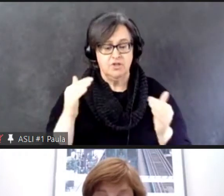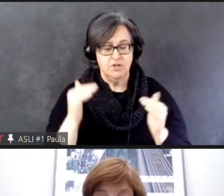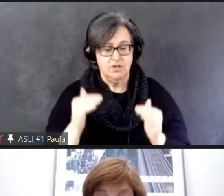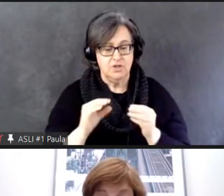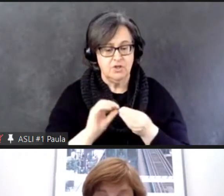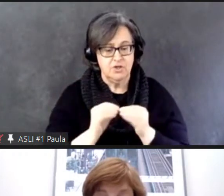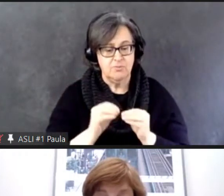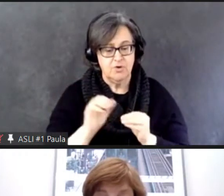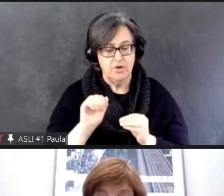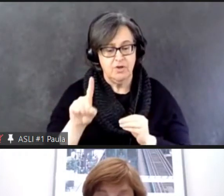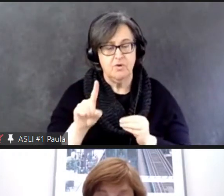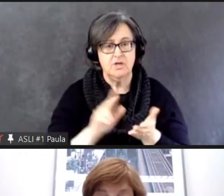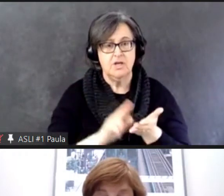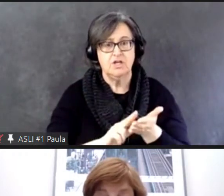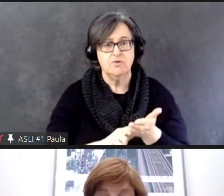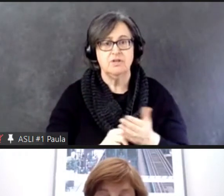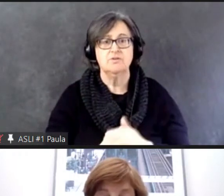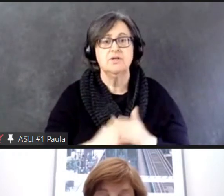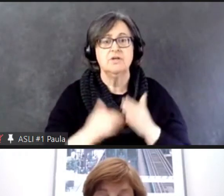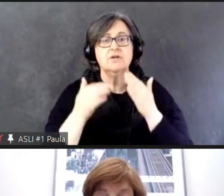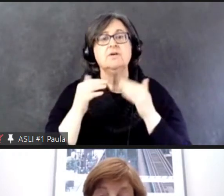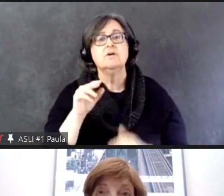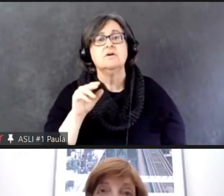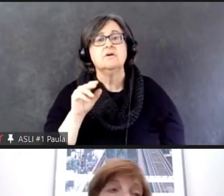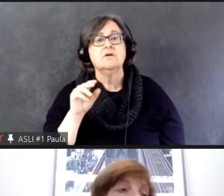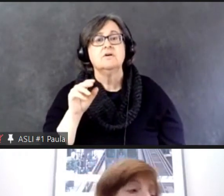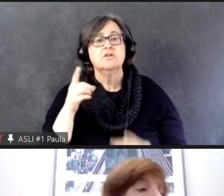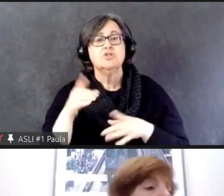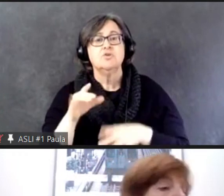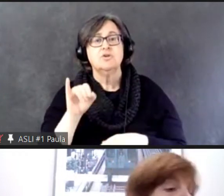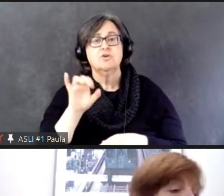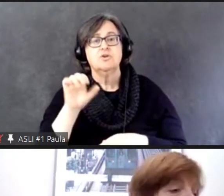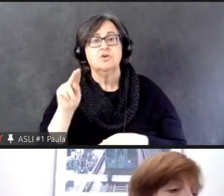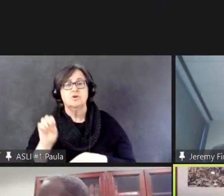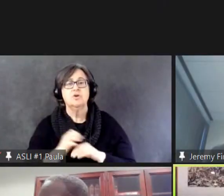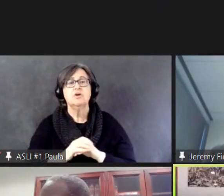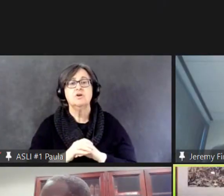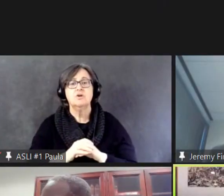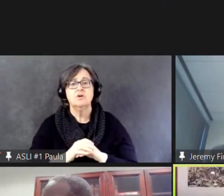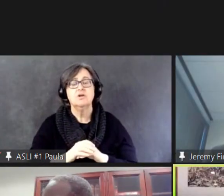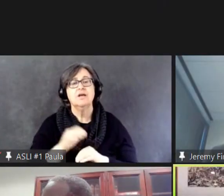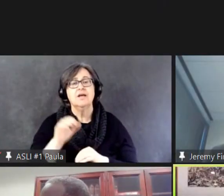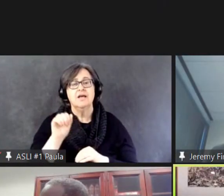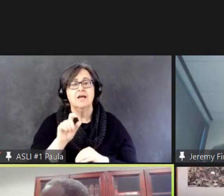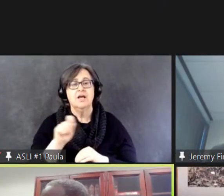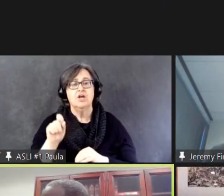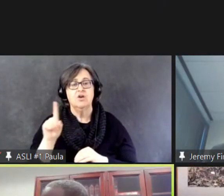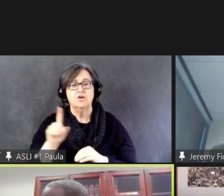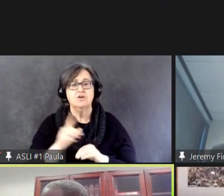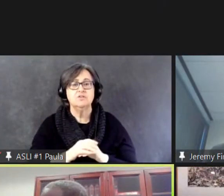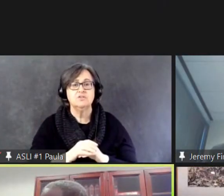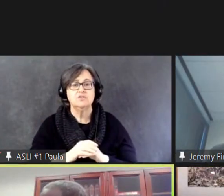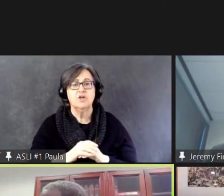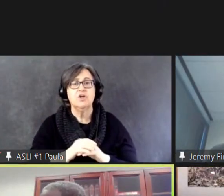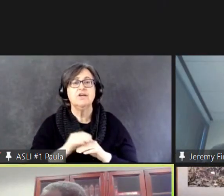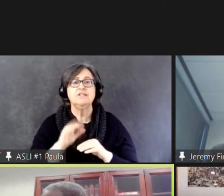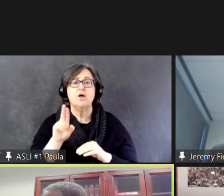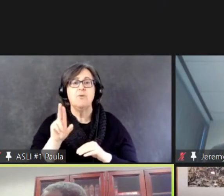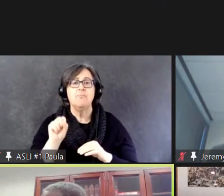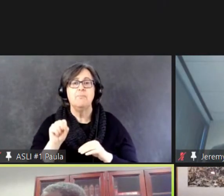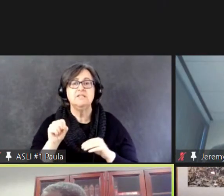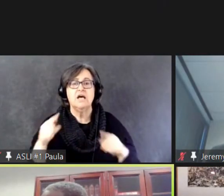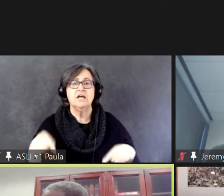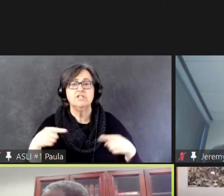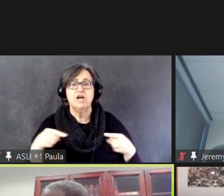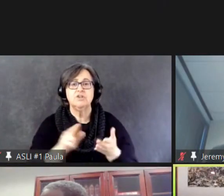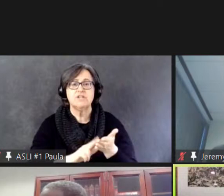A1, contracts. Thank you. Our next order of business is contract number A1, a leasing of bus tires contract.